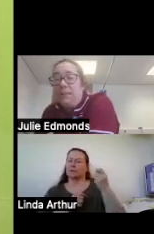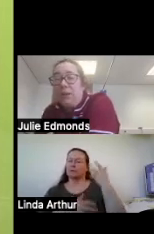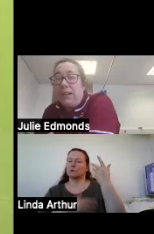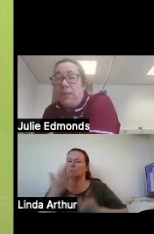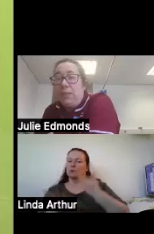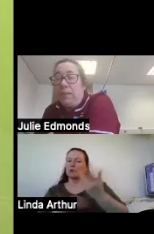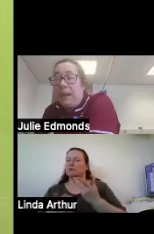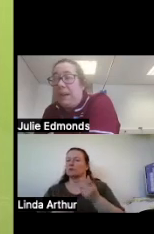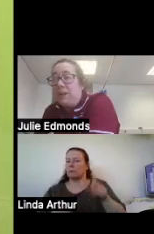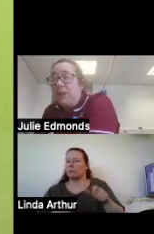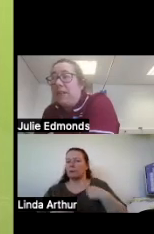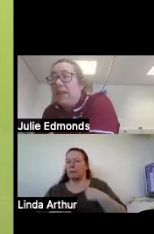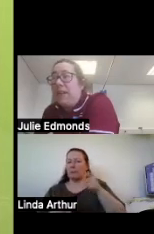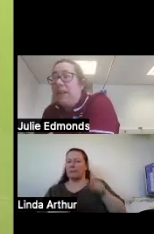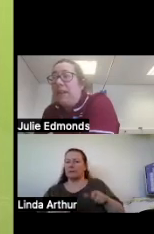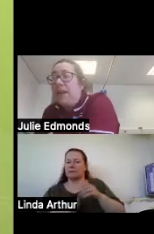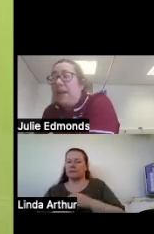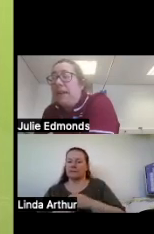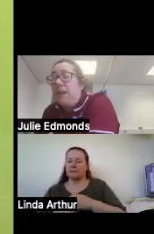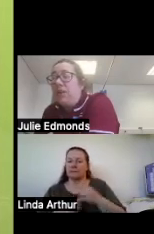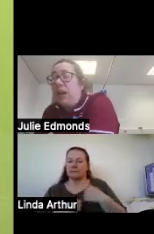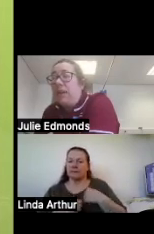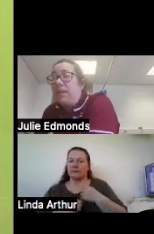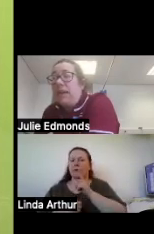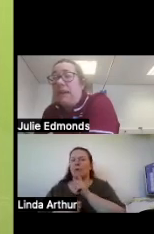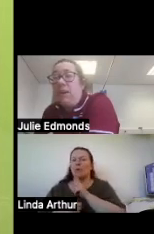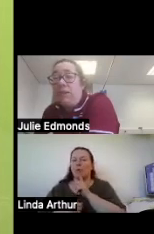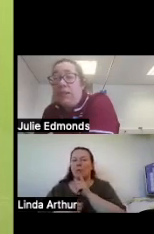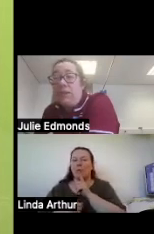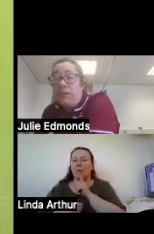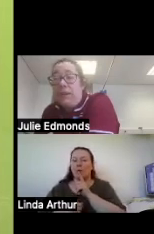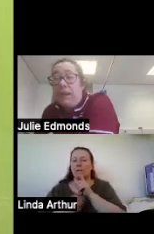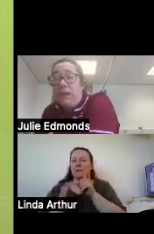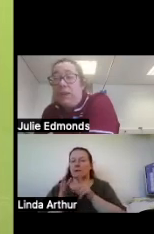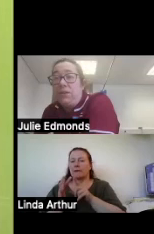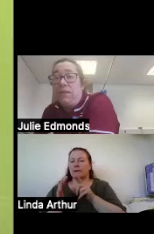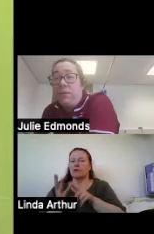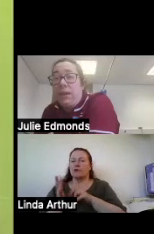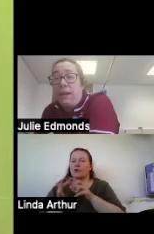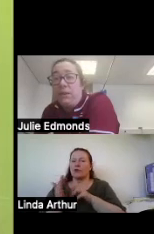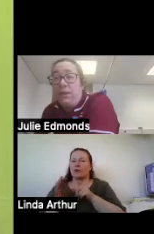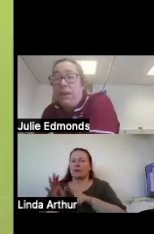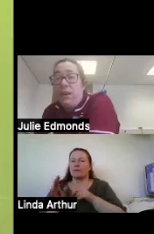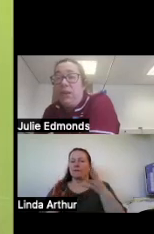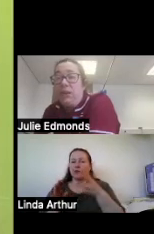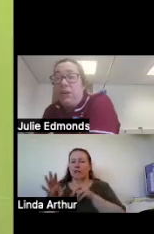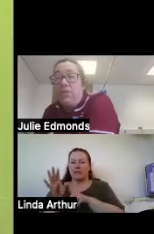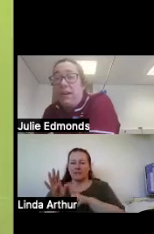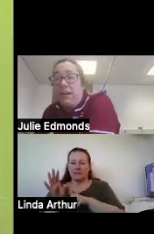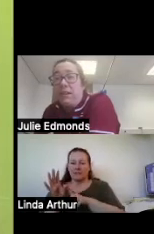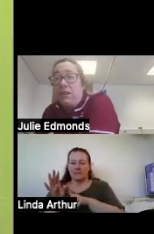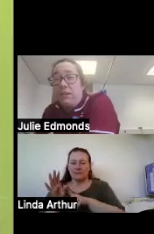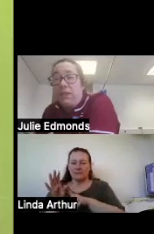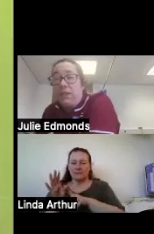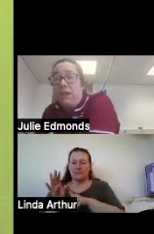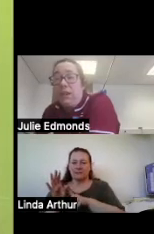I've had personally with one of my patients is I've had a lady who has had incontinence, urinary incontinence, for 40 years. She's touched